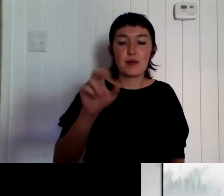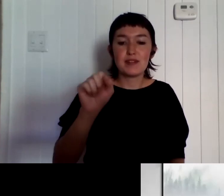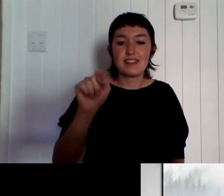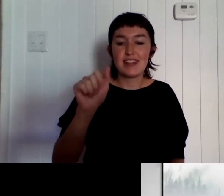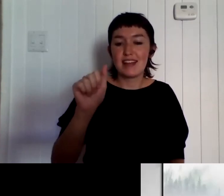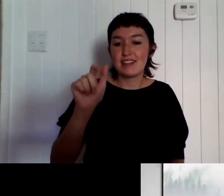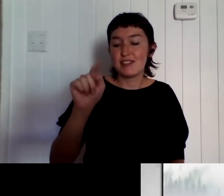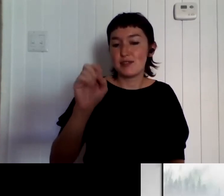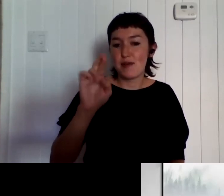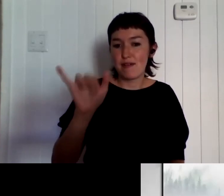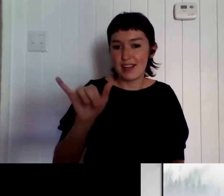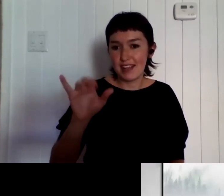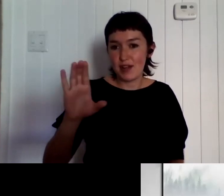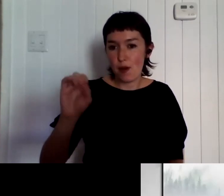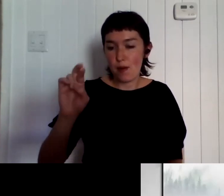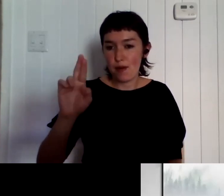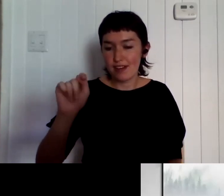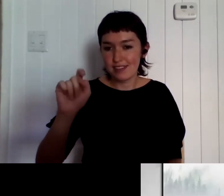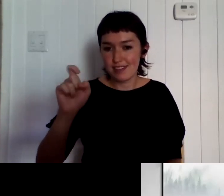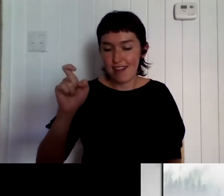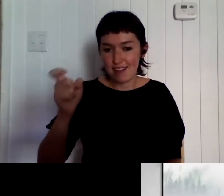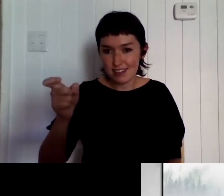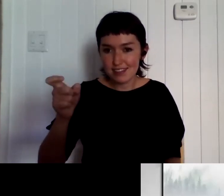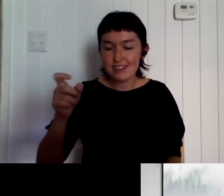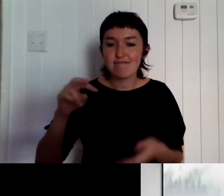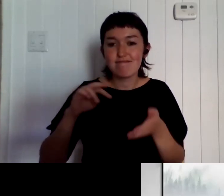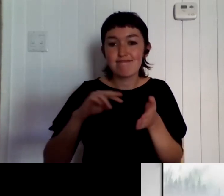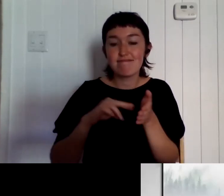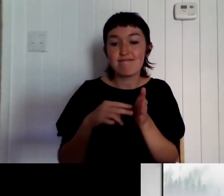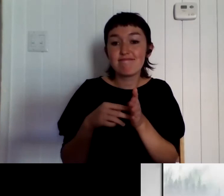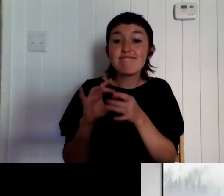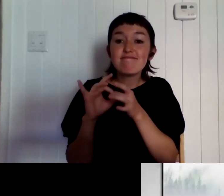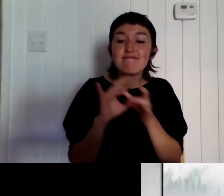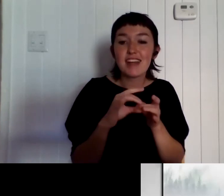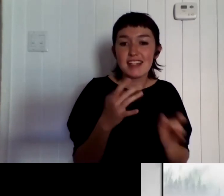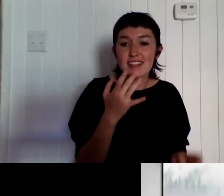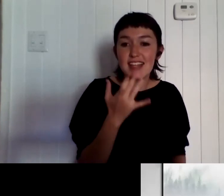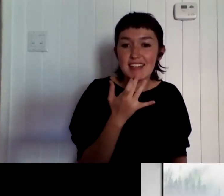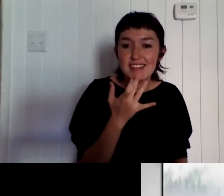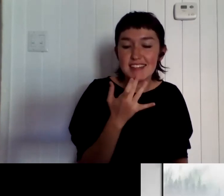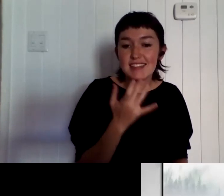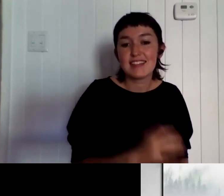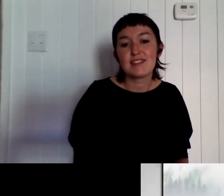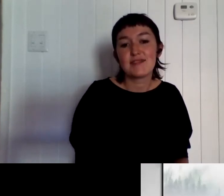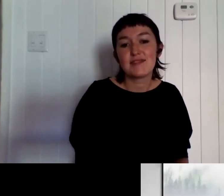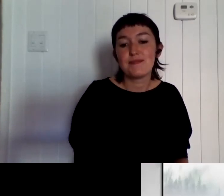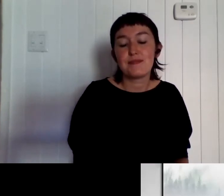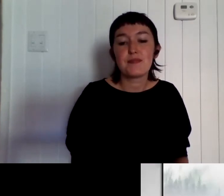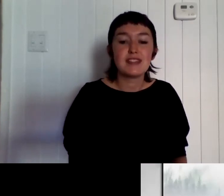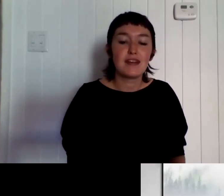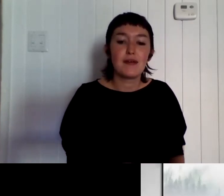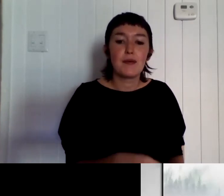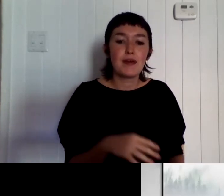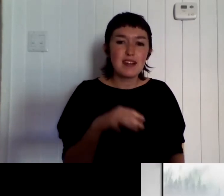that word, you know that it means that it has to do with taste. So there's this little part of the brain that's kind of nestled really